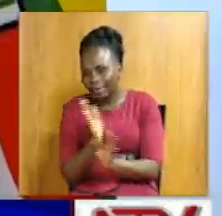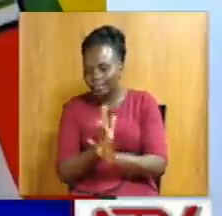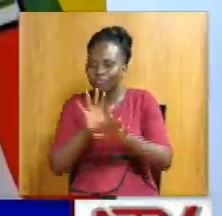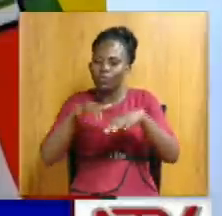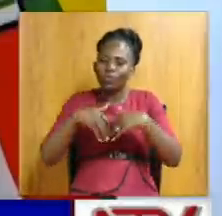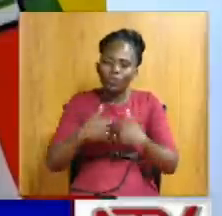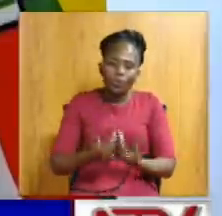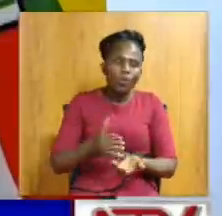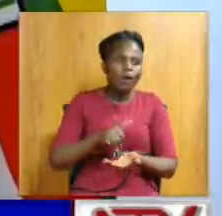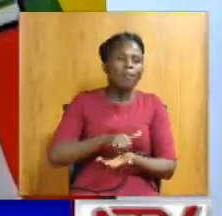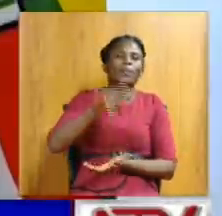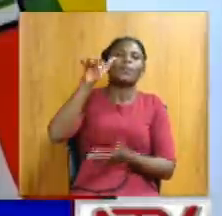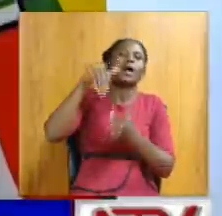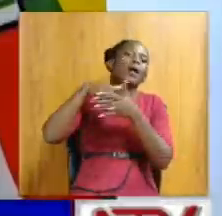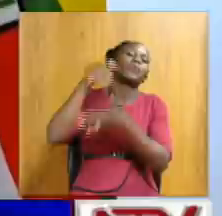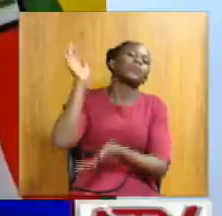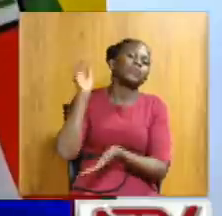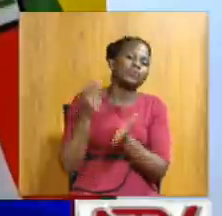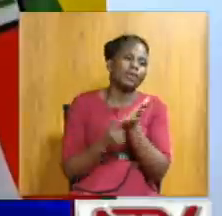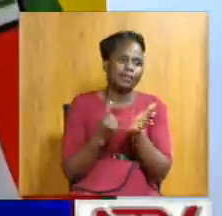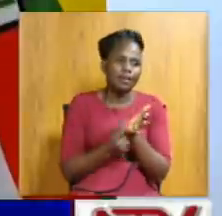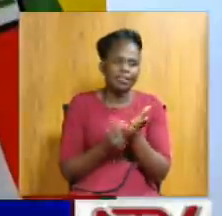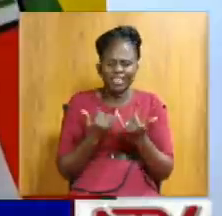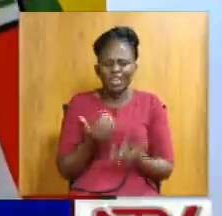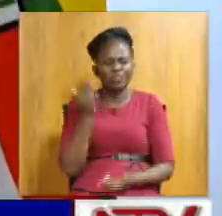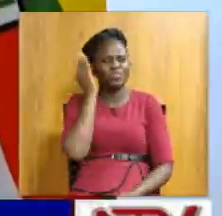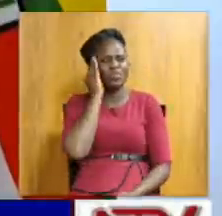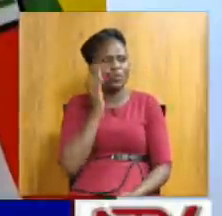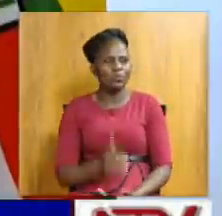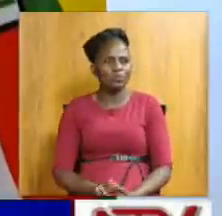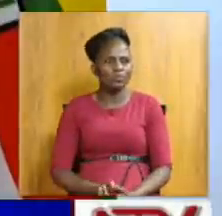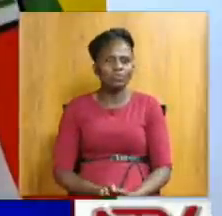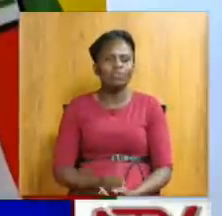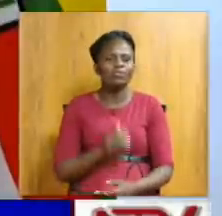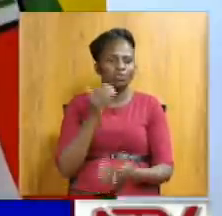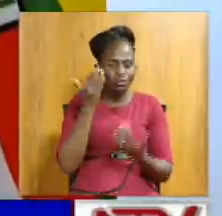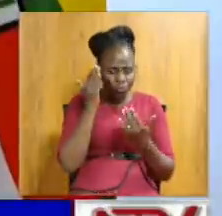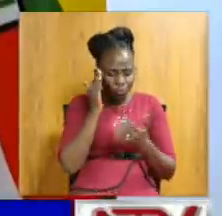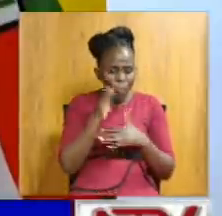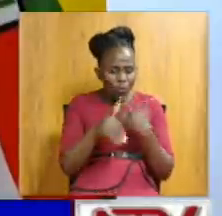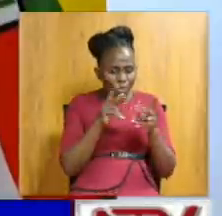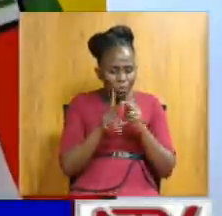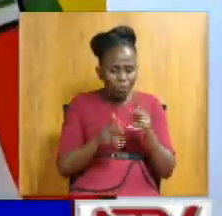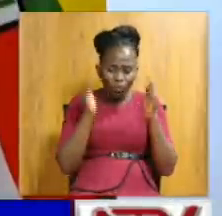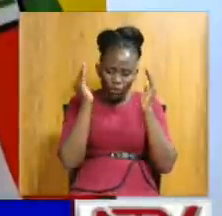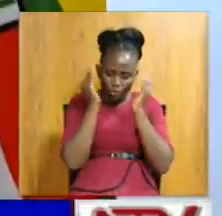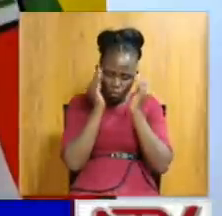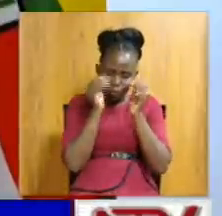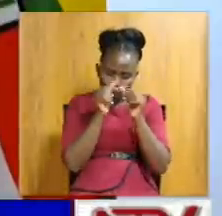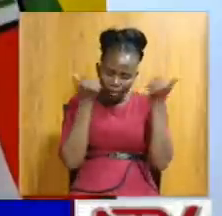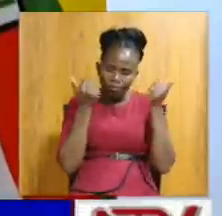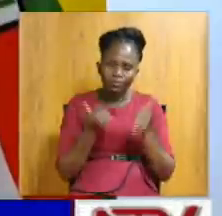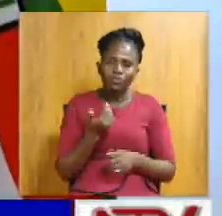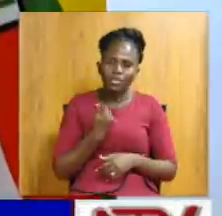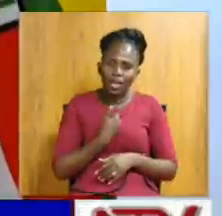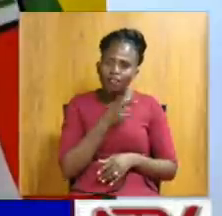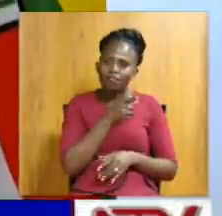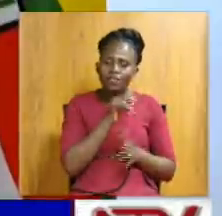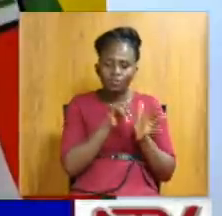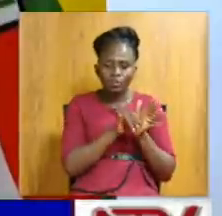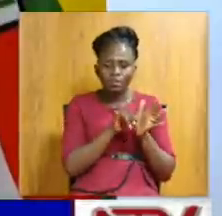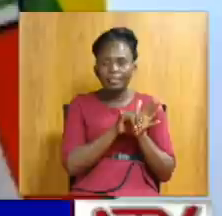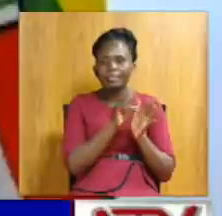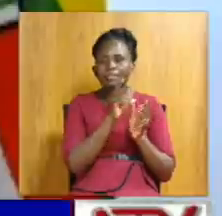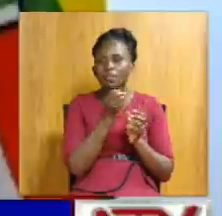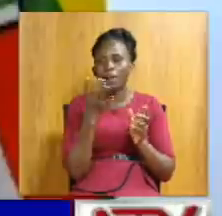abroad. We know them. We now know all these people. We have their identity.